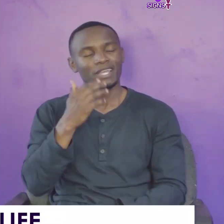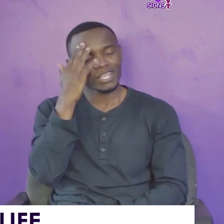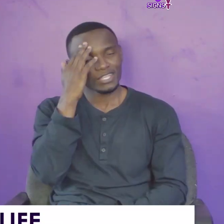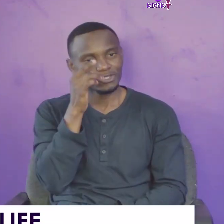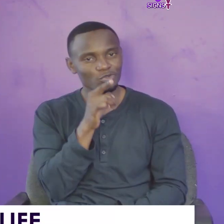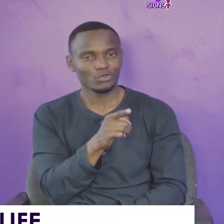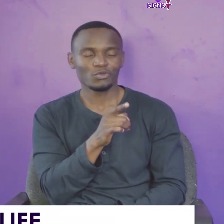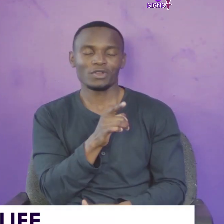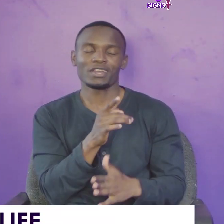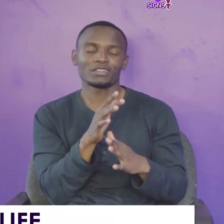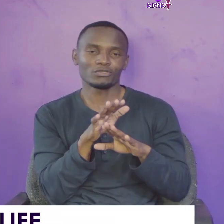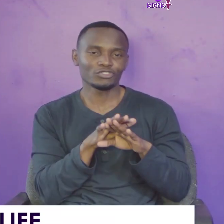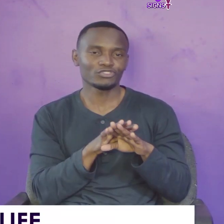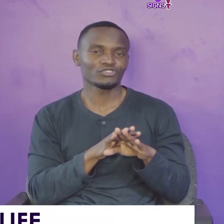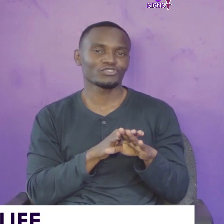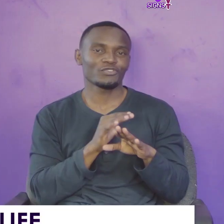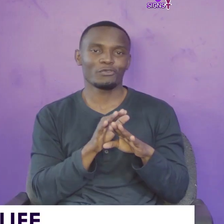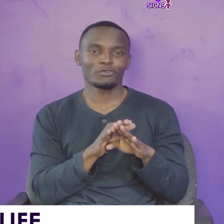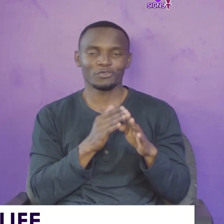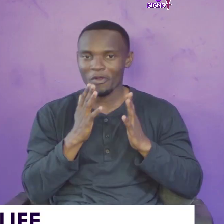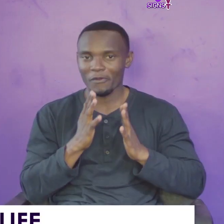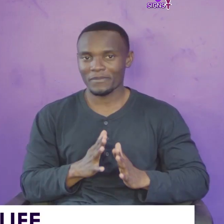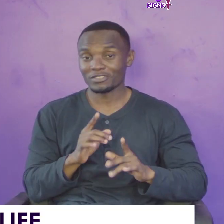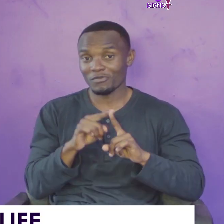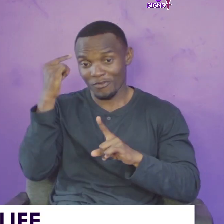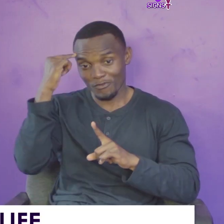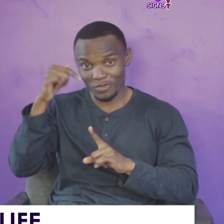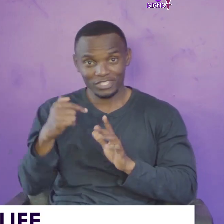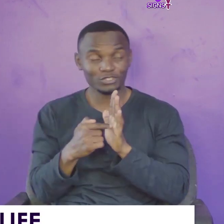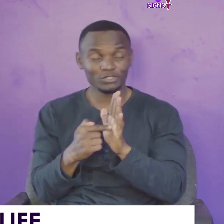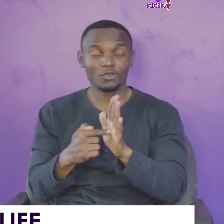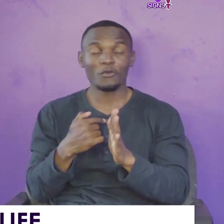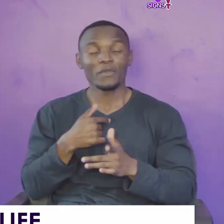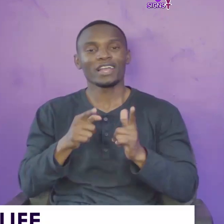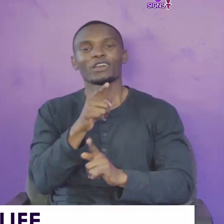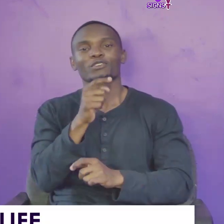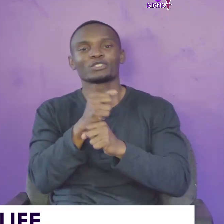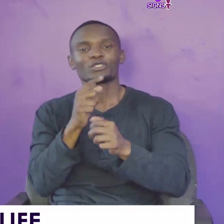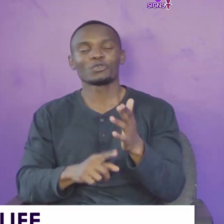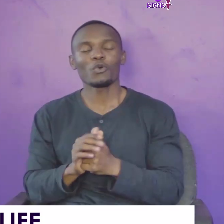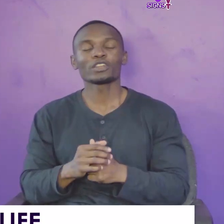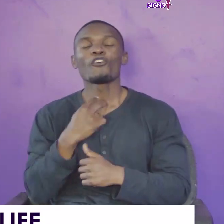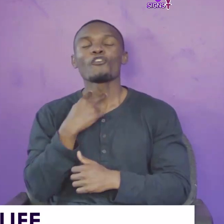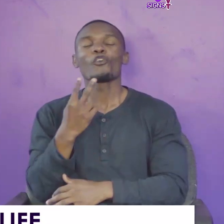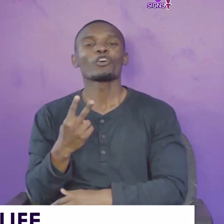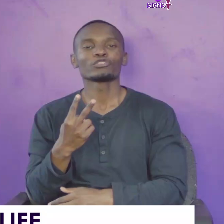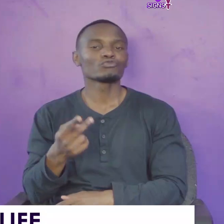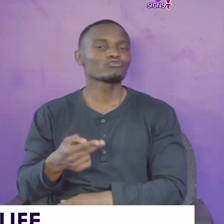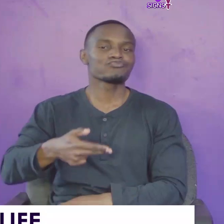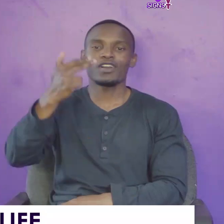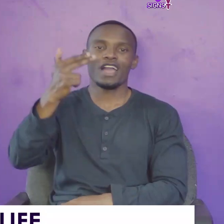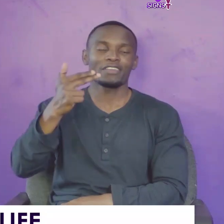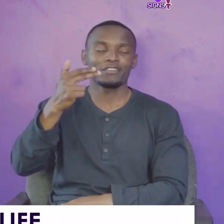to shout. I allow you to speak loudly. I'll try my best. So that people can hear